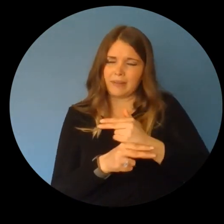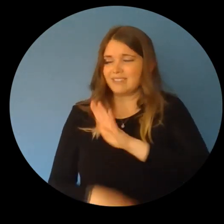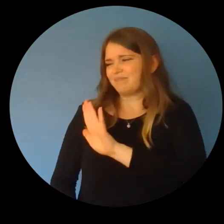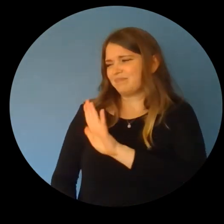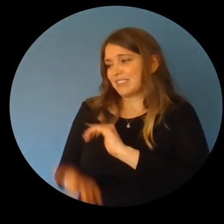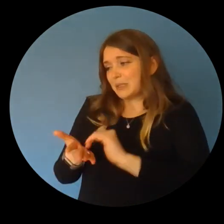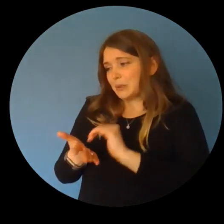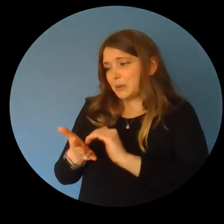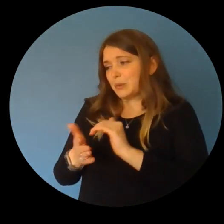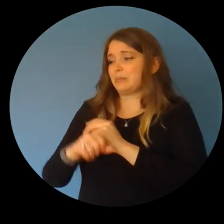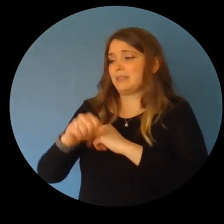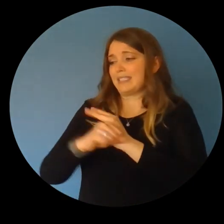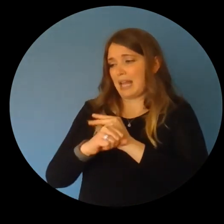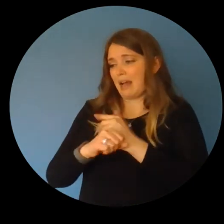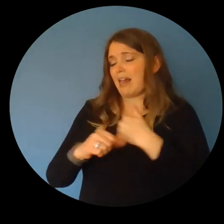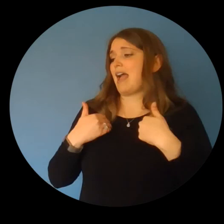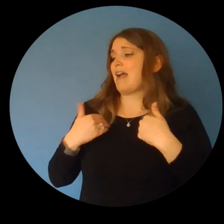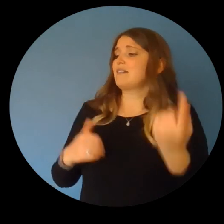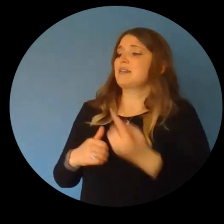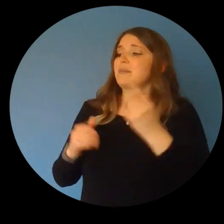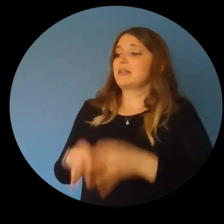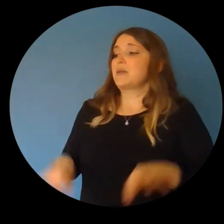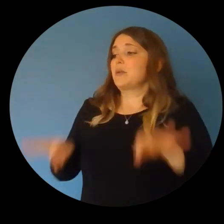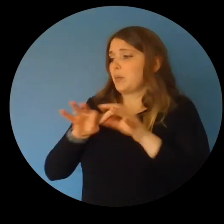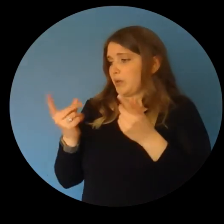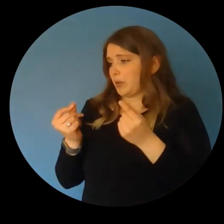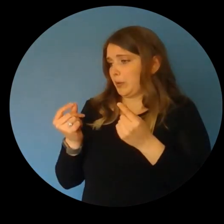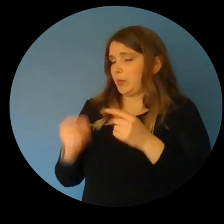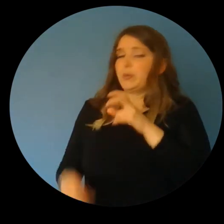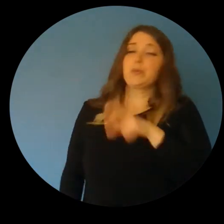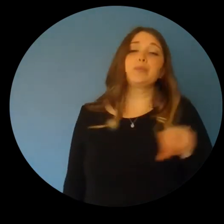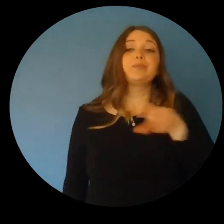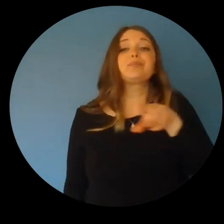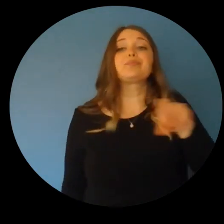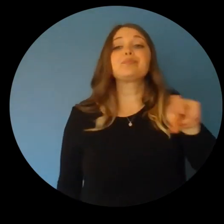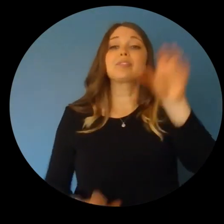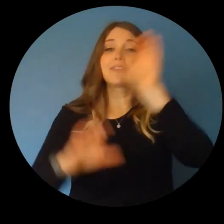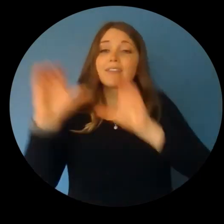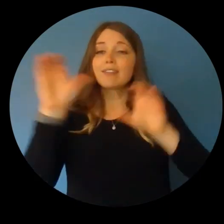important to do." And off she trotted to find Rabbit.